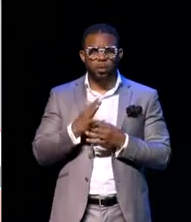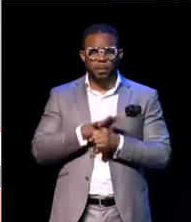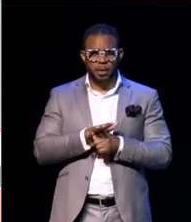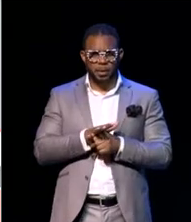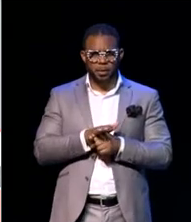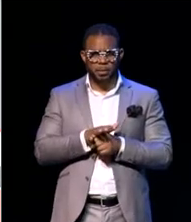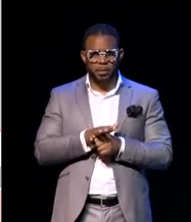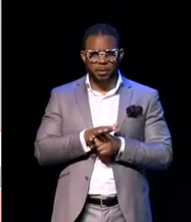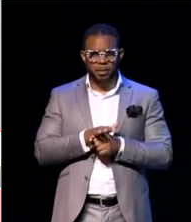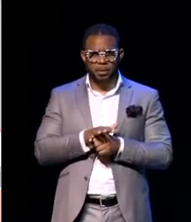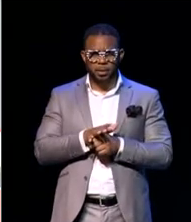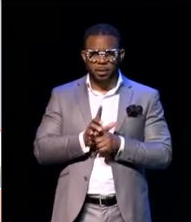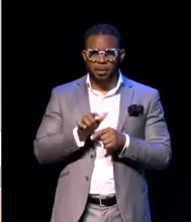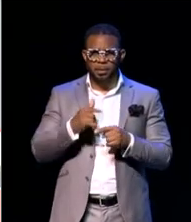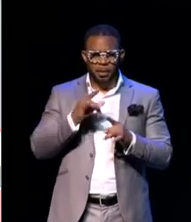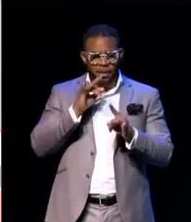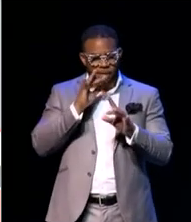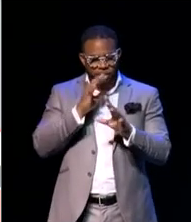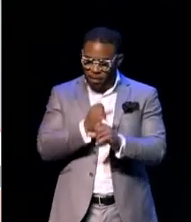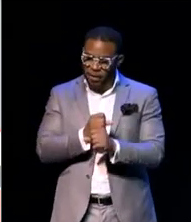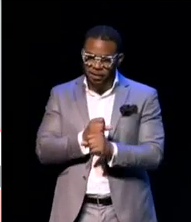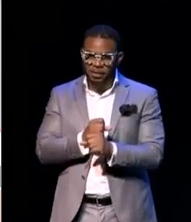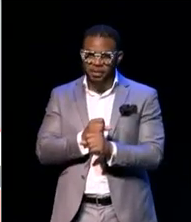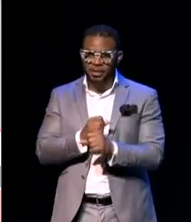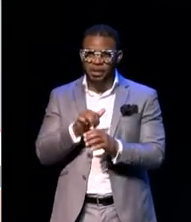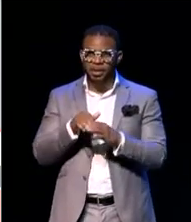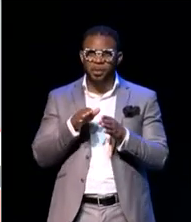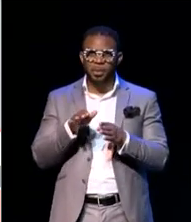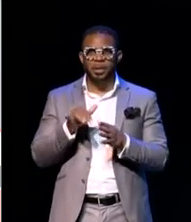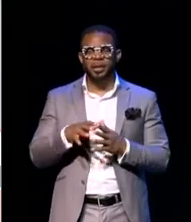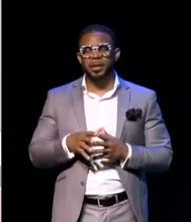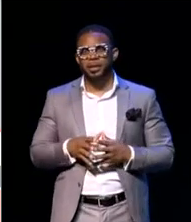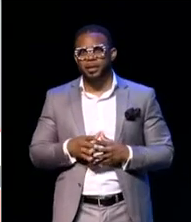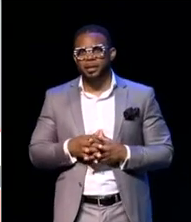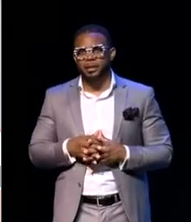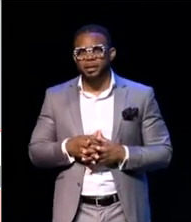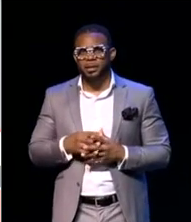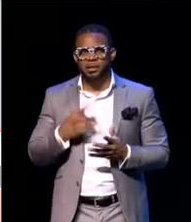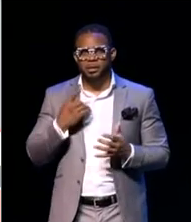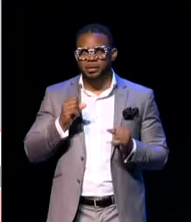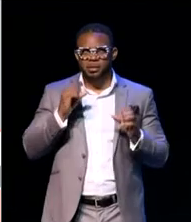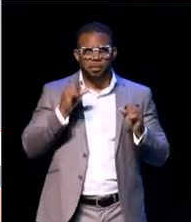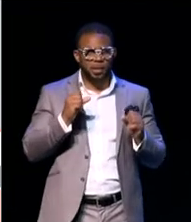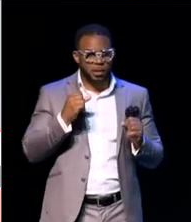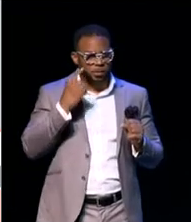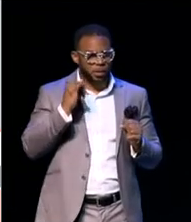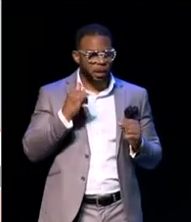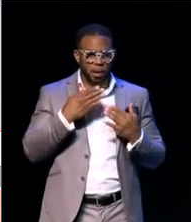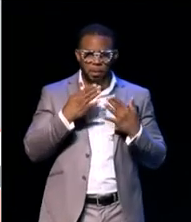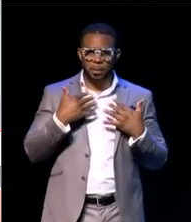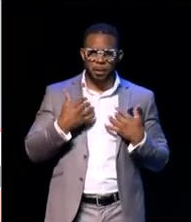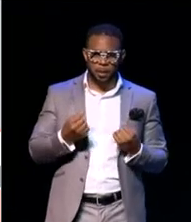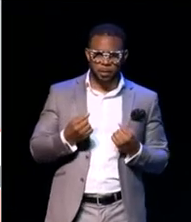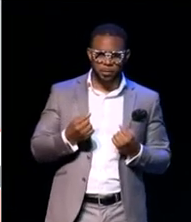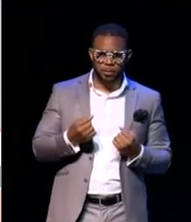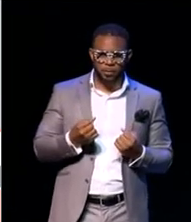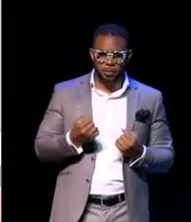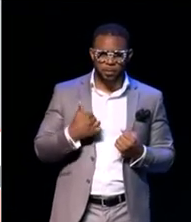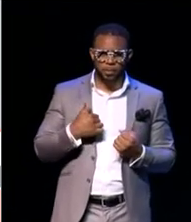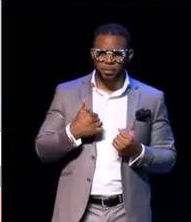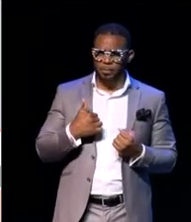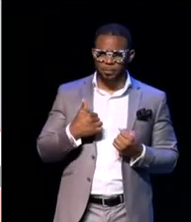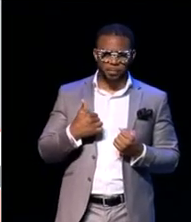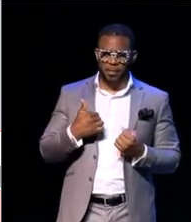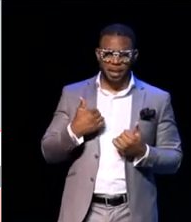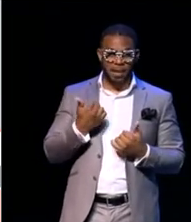pandemic. It's been fascinating in a way, just amazing in terms of public health. We've